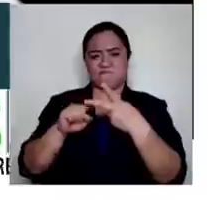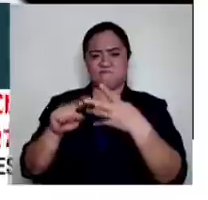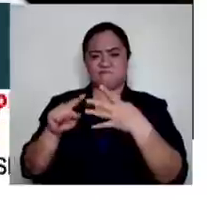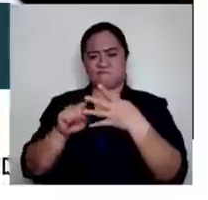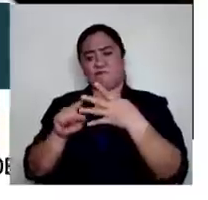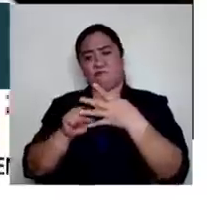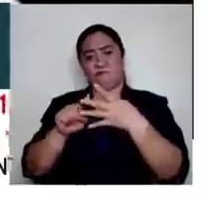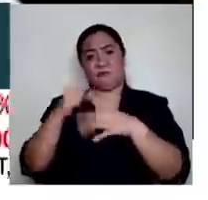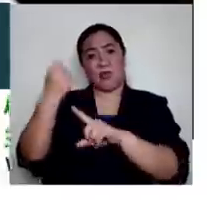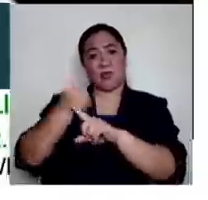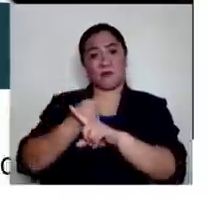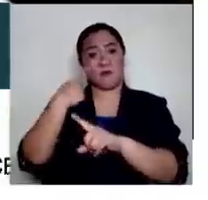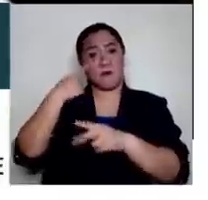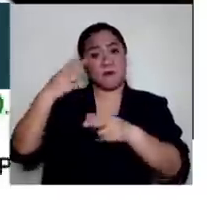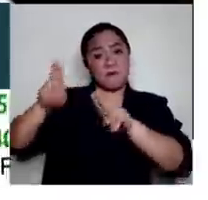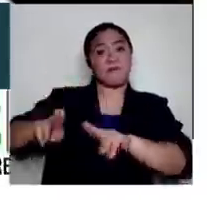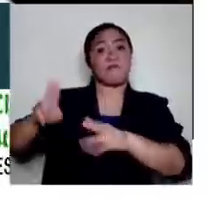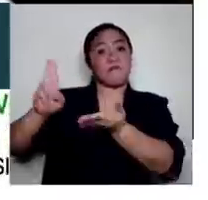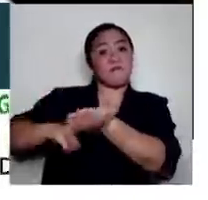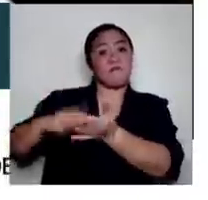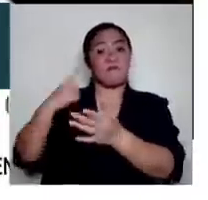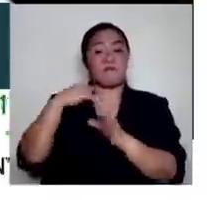agreement.